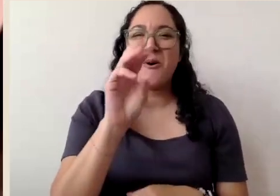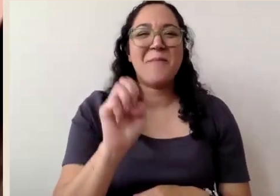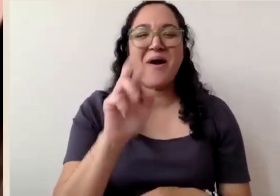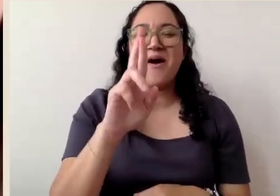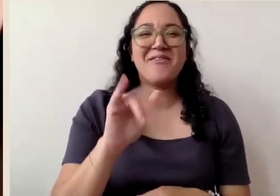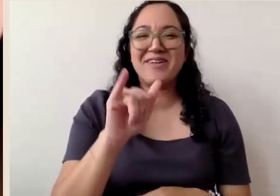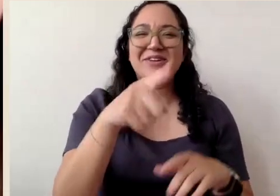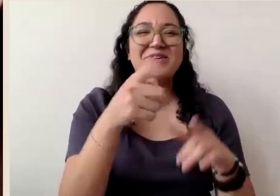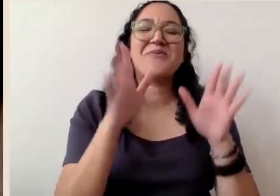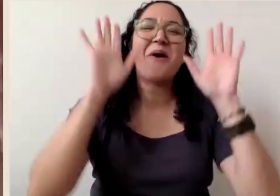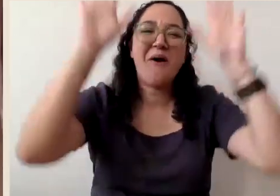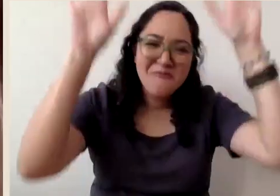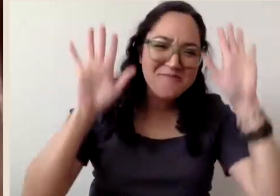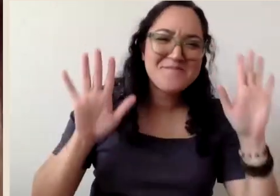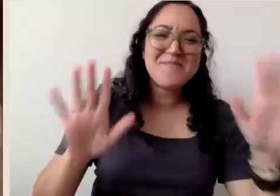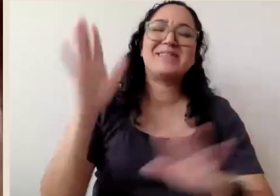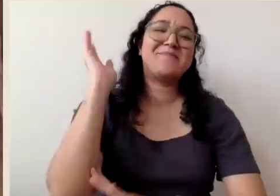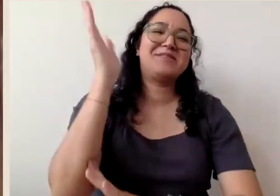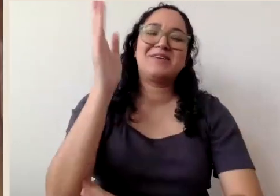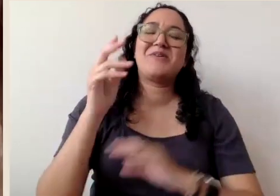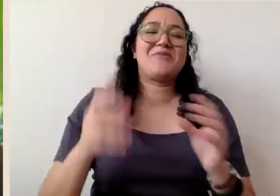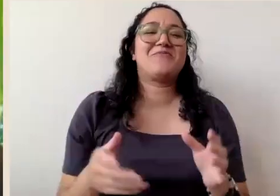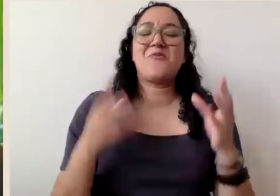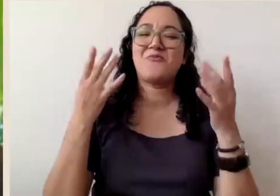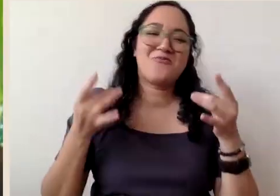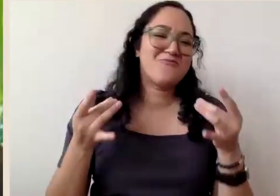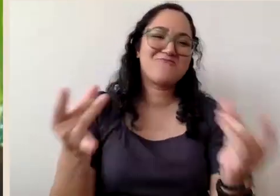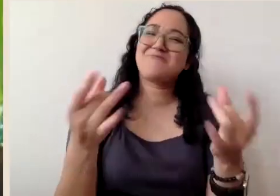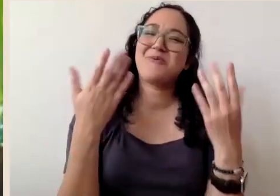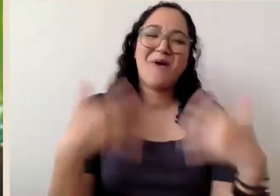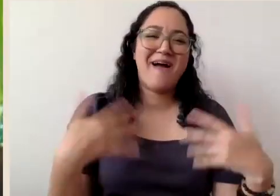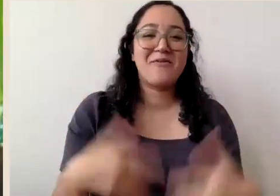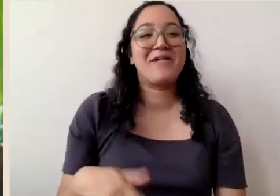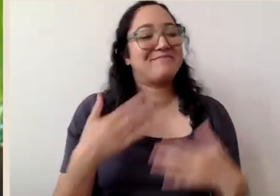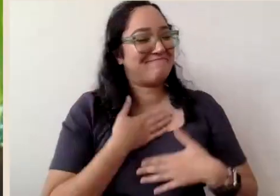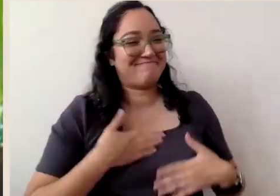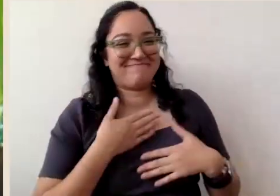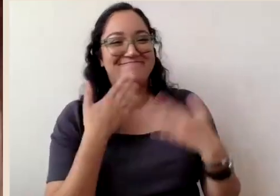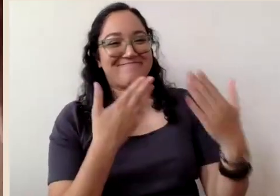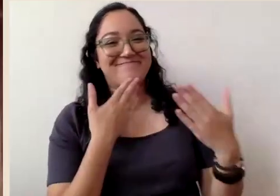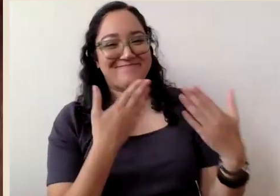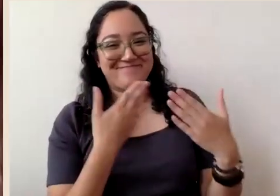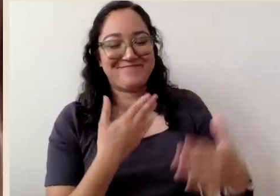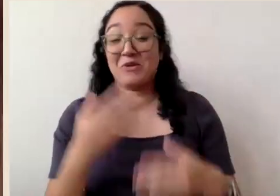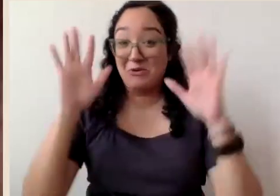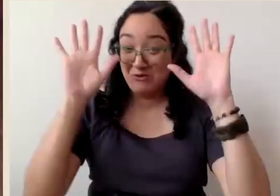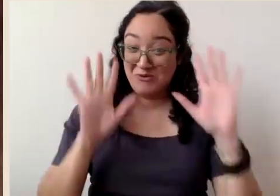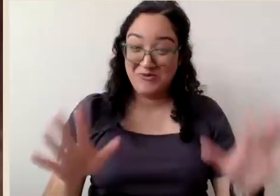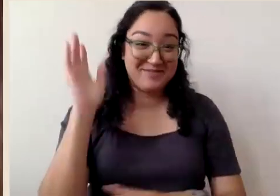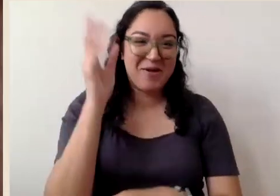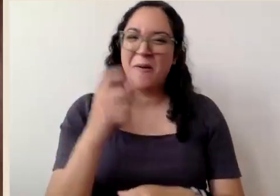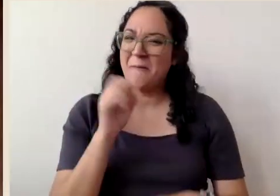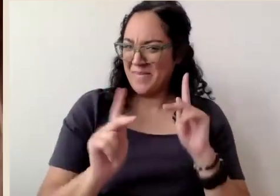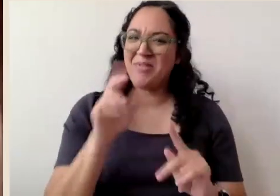it. presenter. Great flow. Wow. I appreciate it. Thank you. Great Thank you. speaker. My goodness gracious. People are